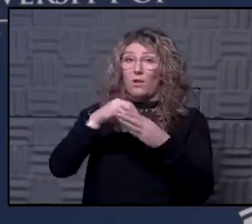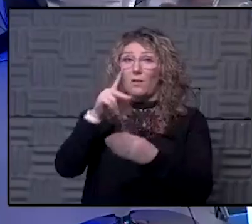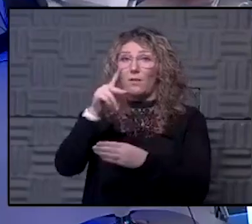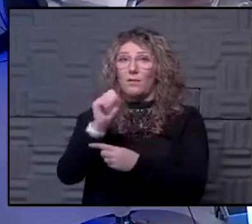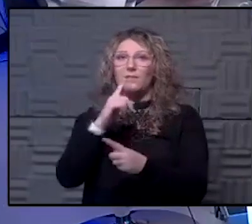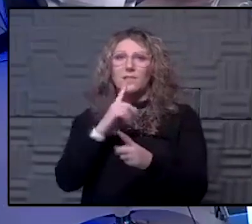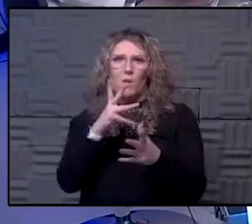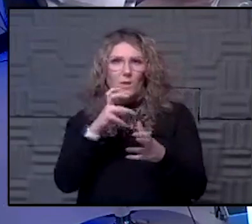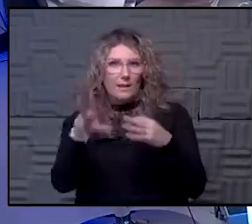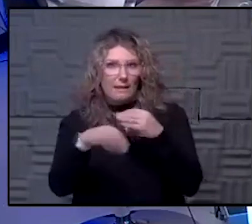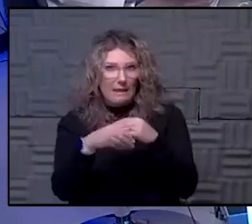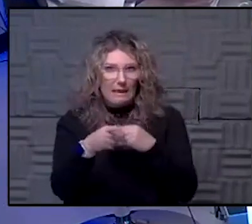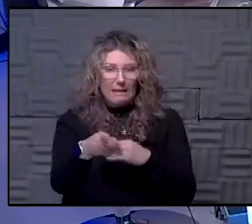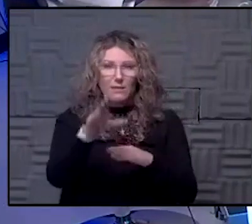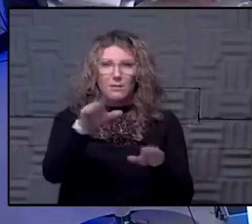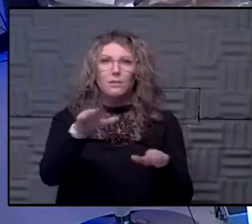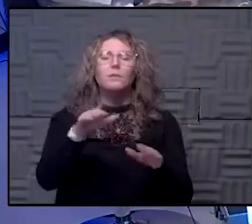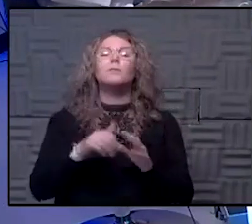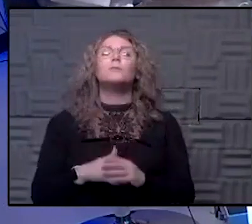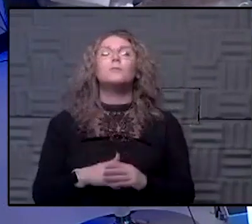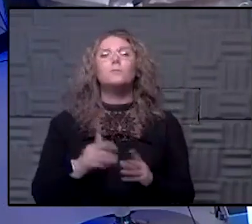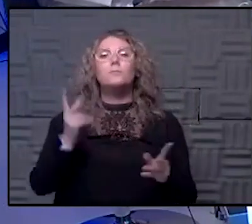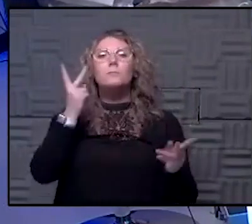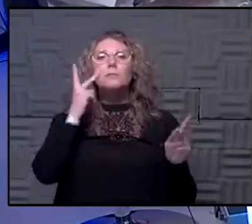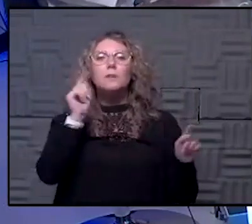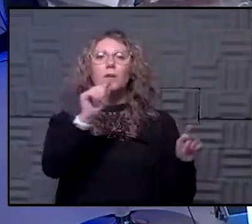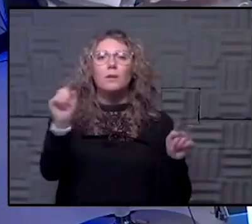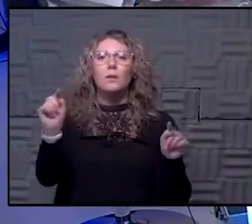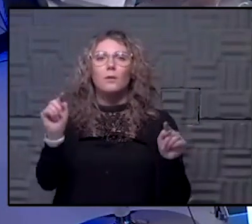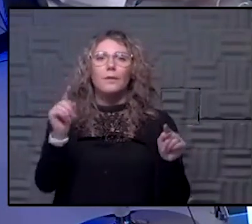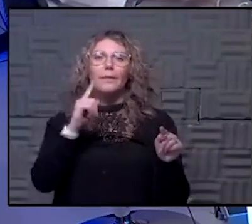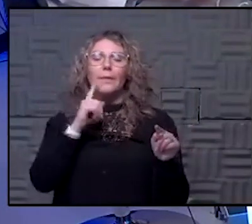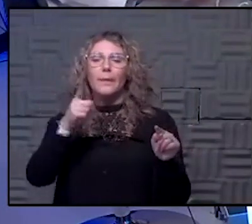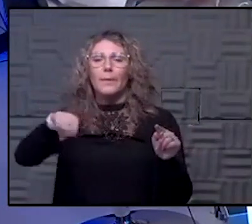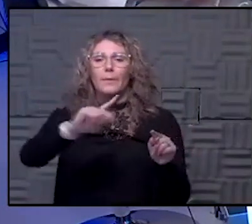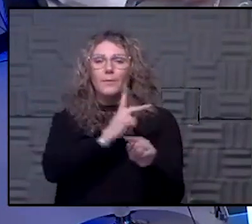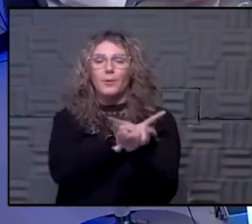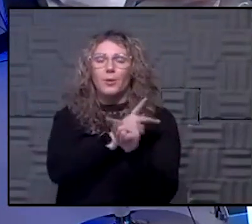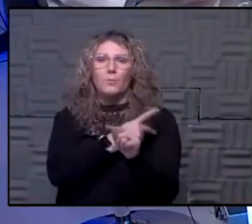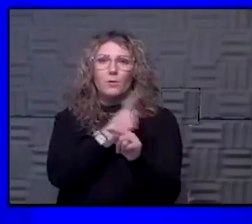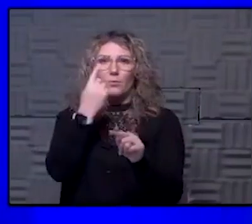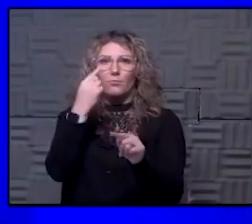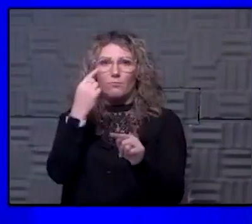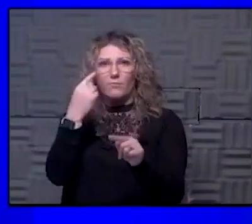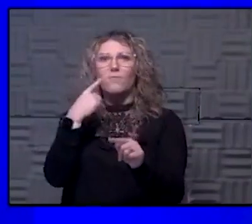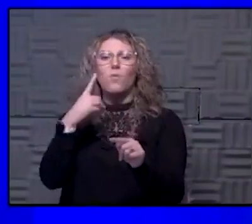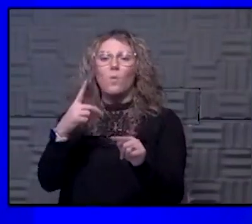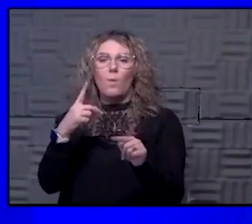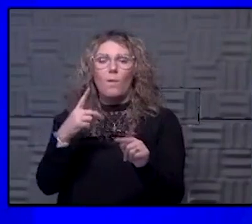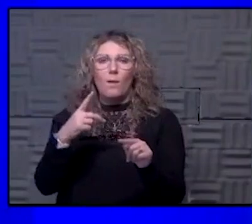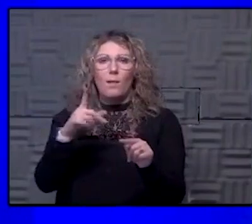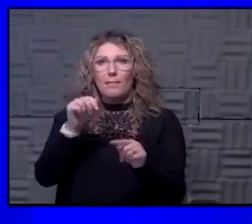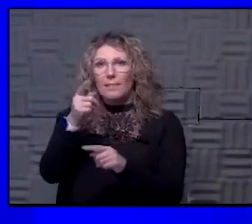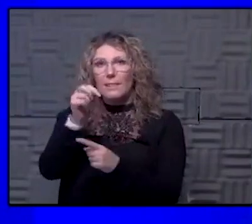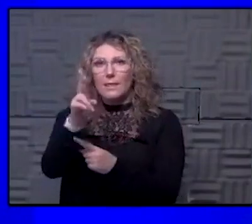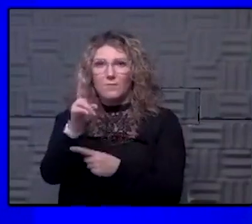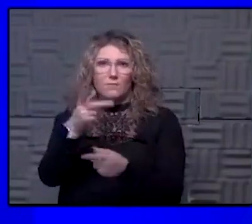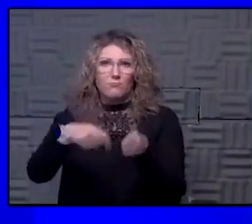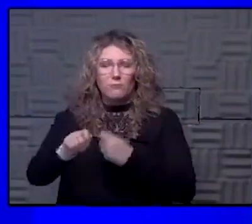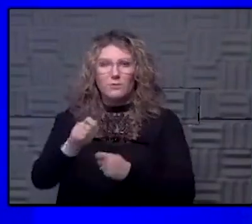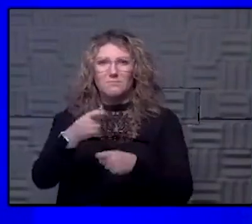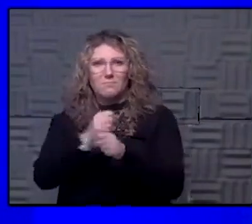I would like to piggyback onto what Dr. Taylor says. You know, seeing those candidates for liver transplant in my clinic before they come in to make sure everything's